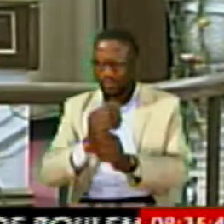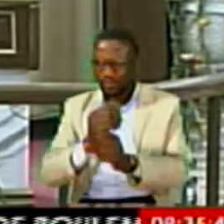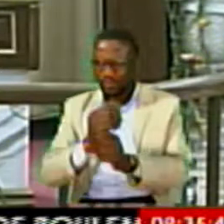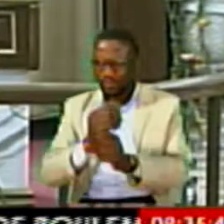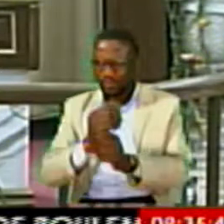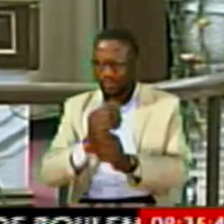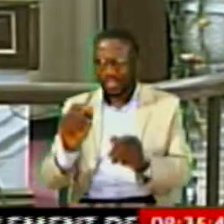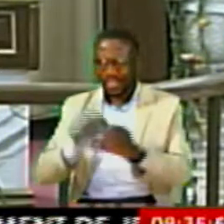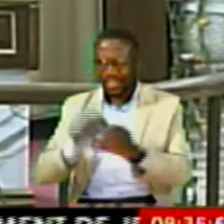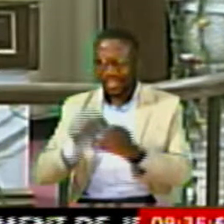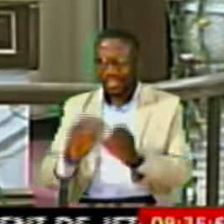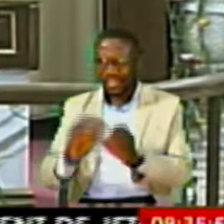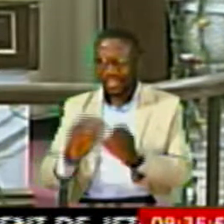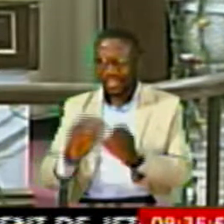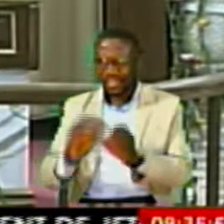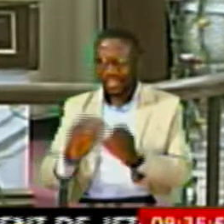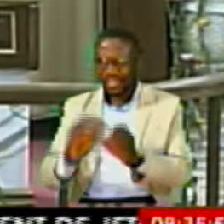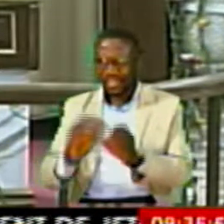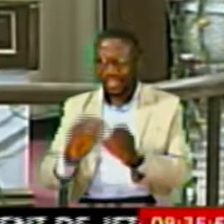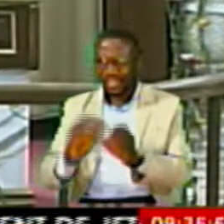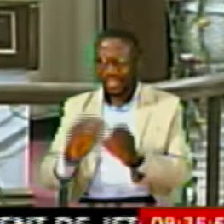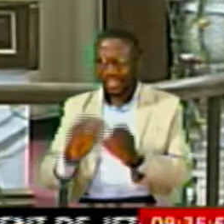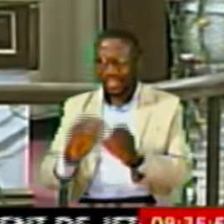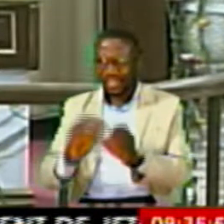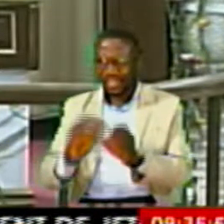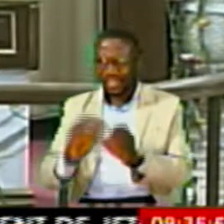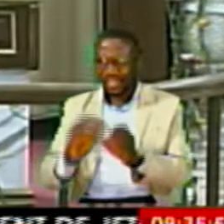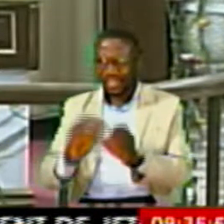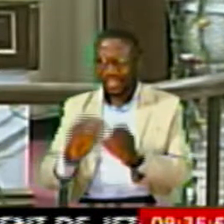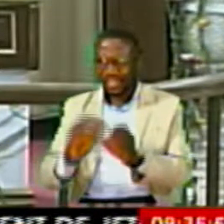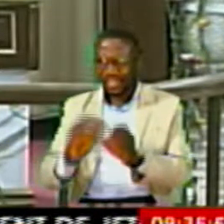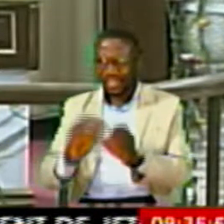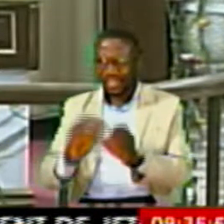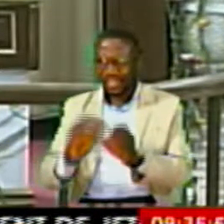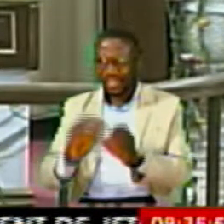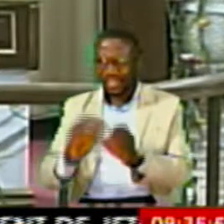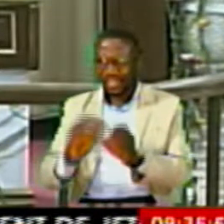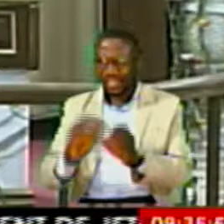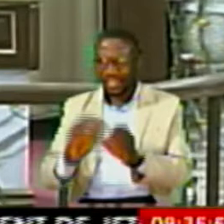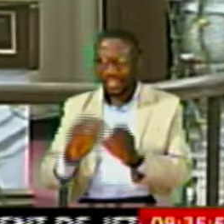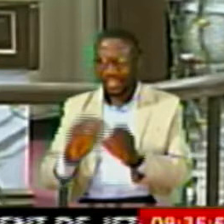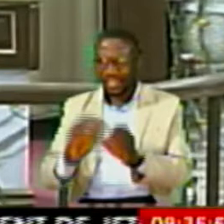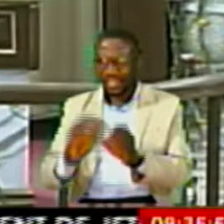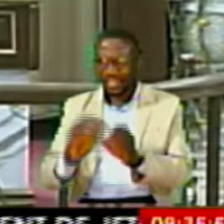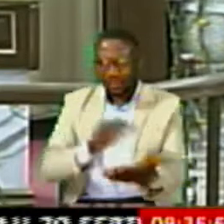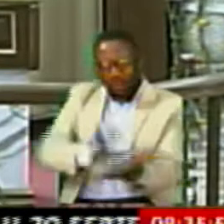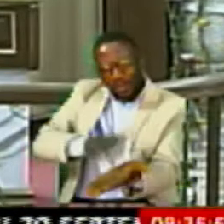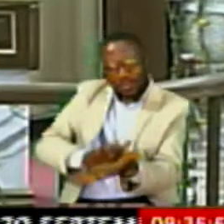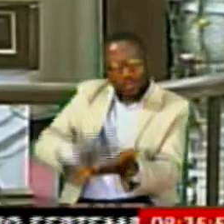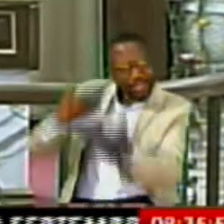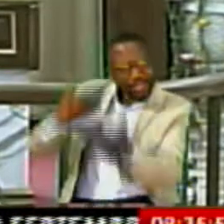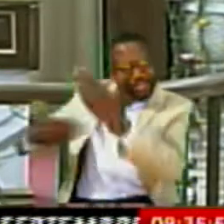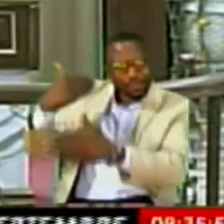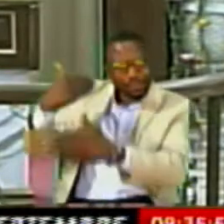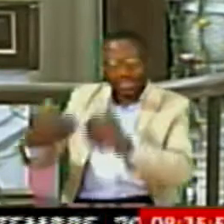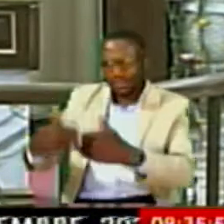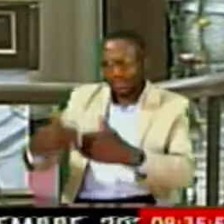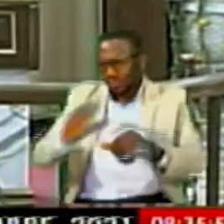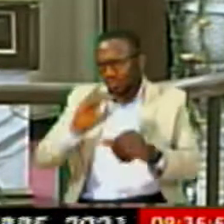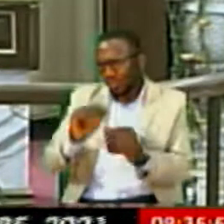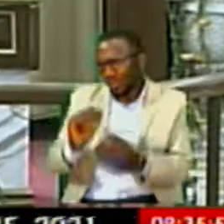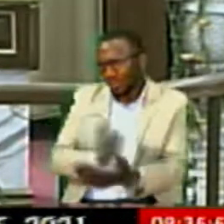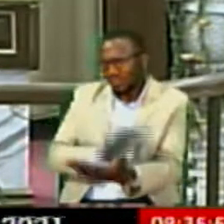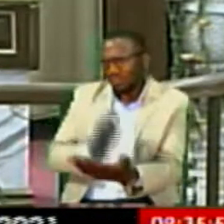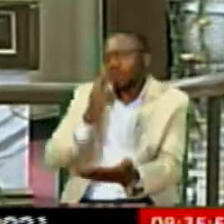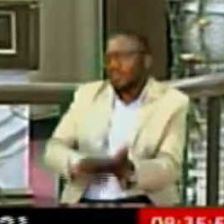Ils ont même enseigné une chanson. They even taught a song. Je ne vais pas chanter ça. I won't sing it. Vous connaissez cette chanson-là. You know